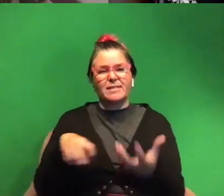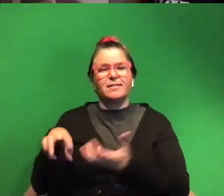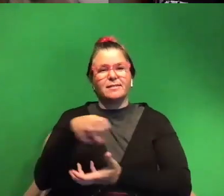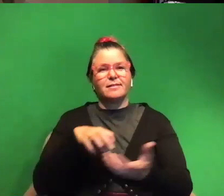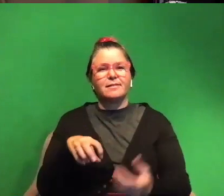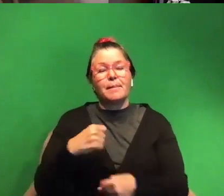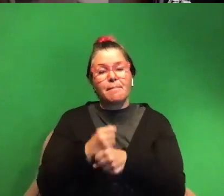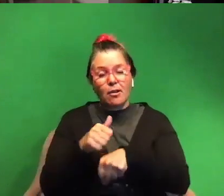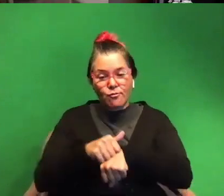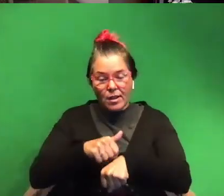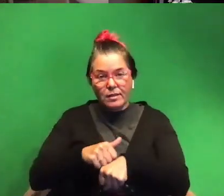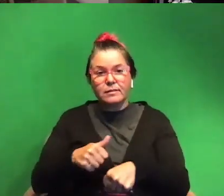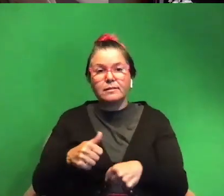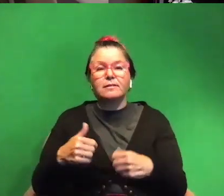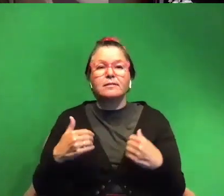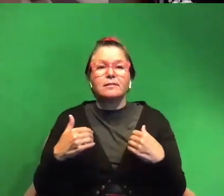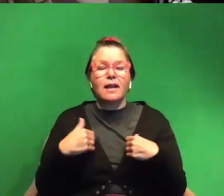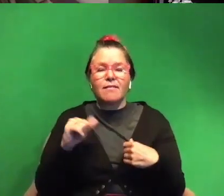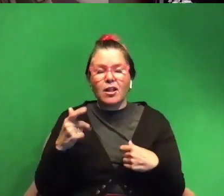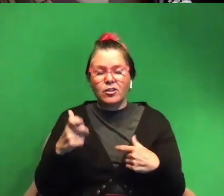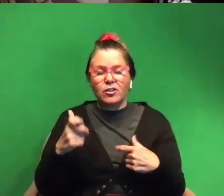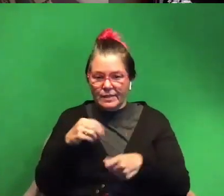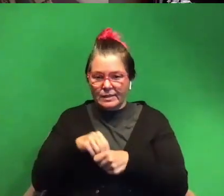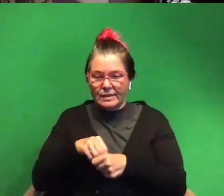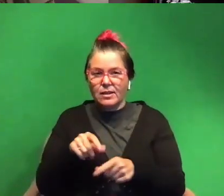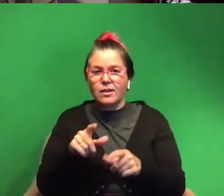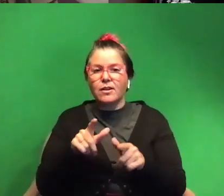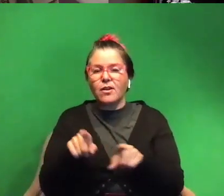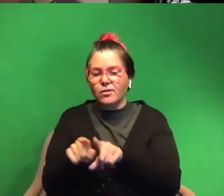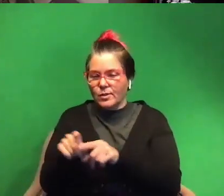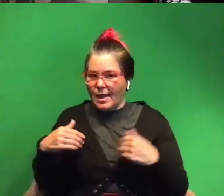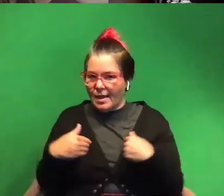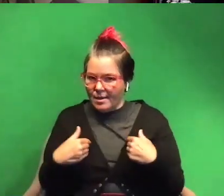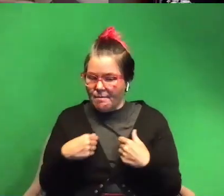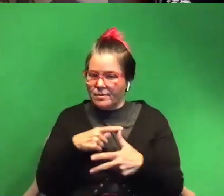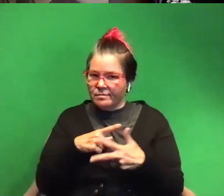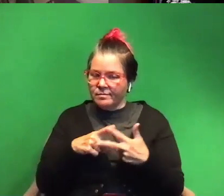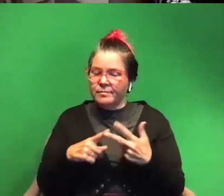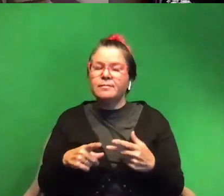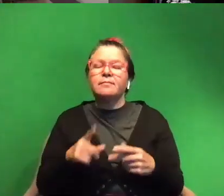make rocks, they have these algae that live in them, and they're also animals. And in fact,